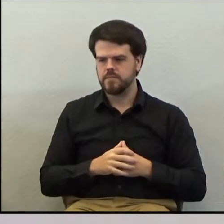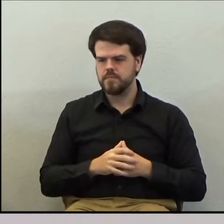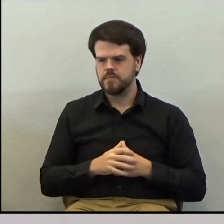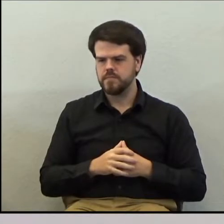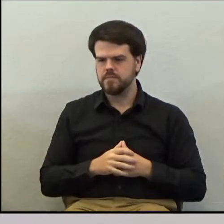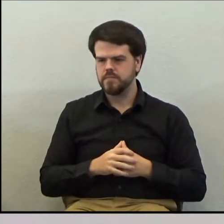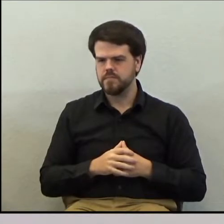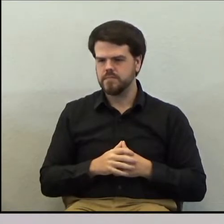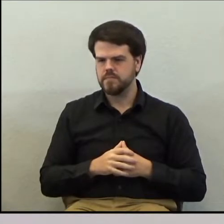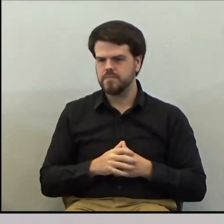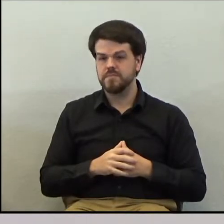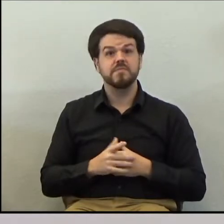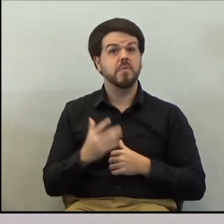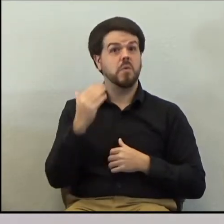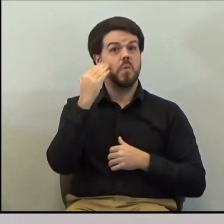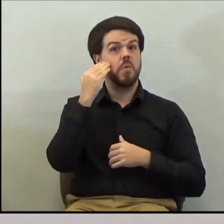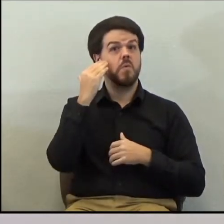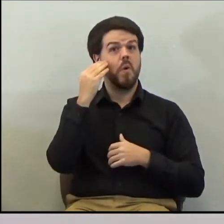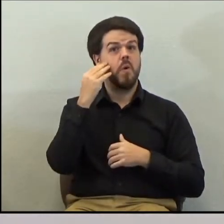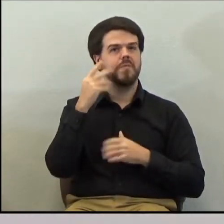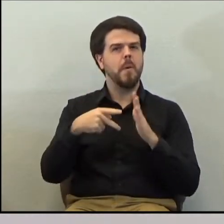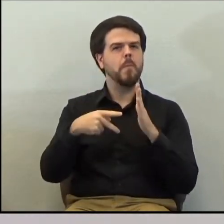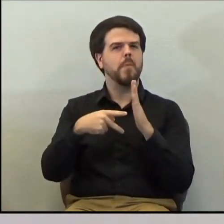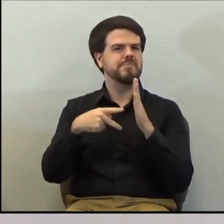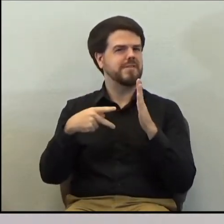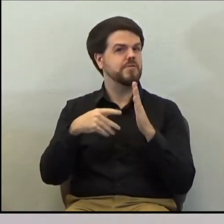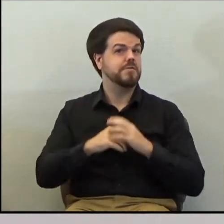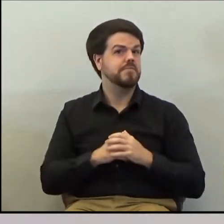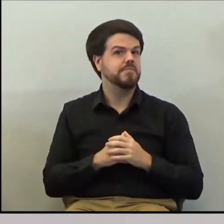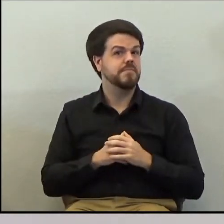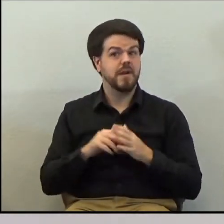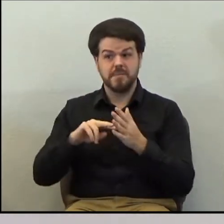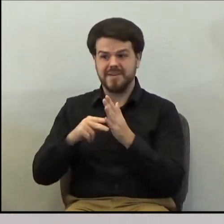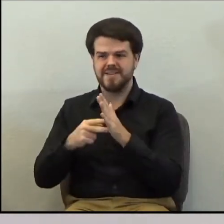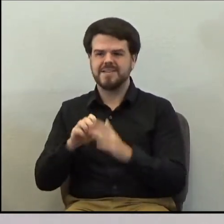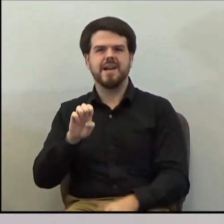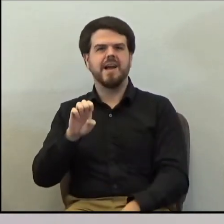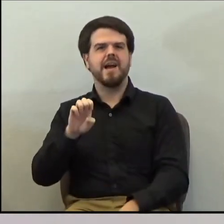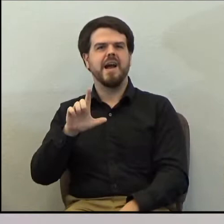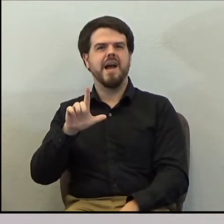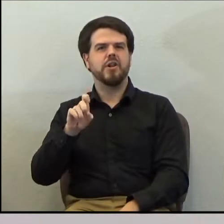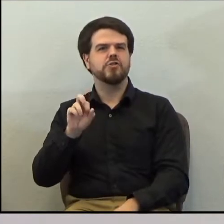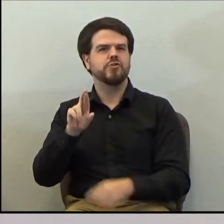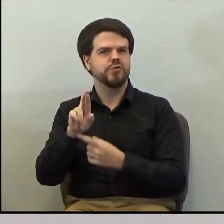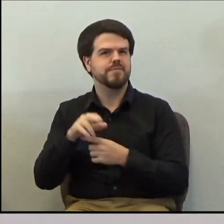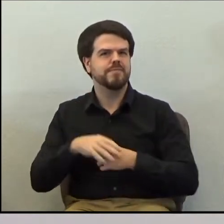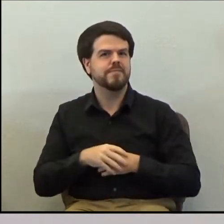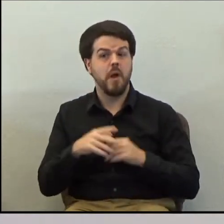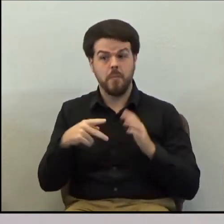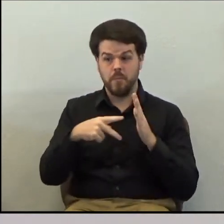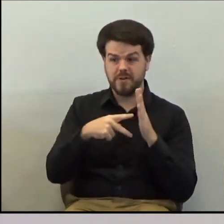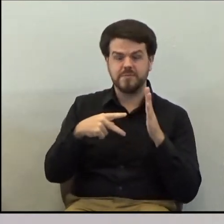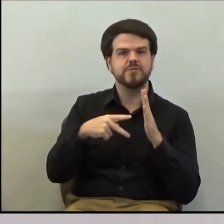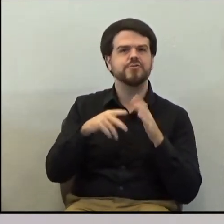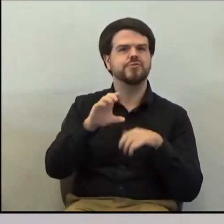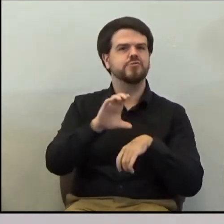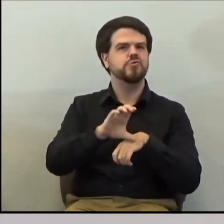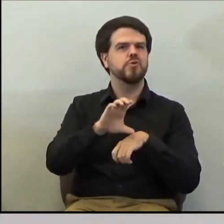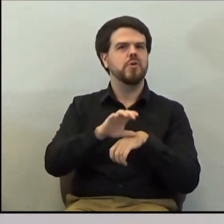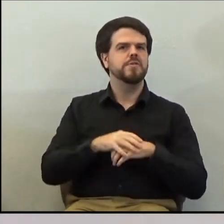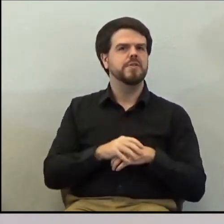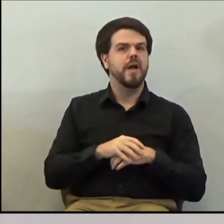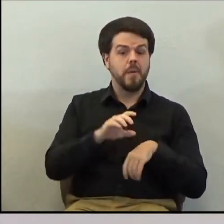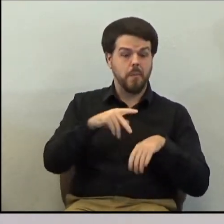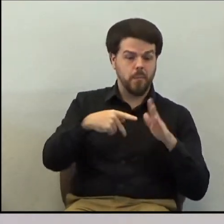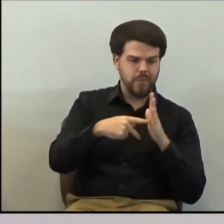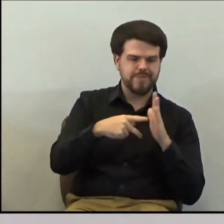Did you know that Presbyterian means elder? Presbyterian church or Presbyterian